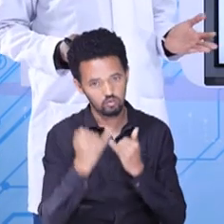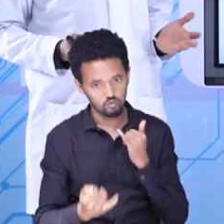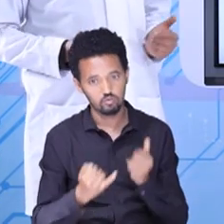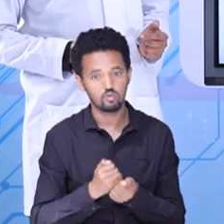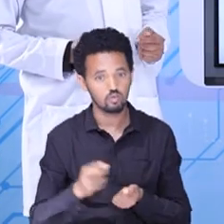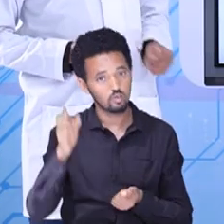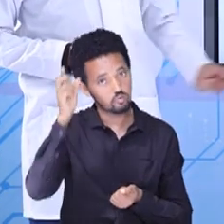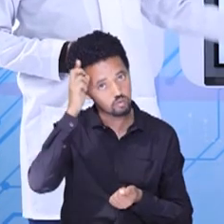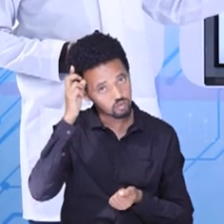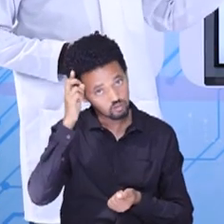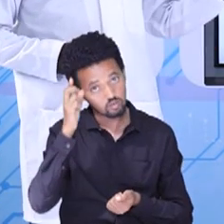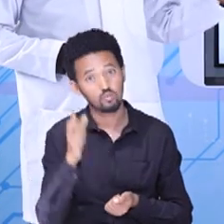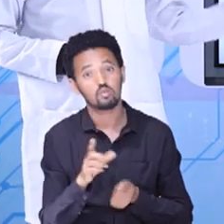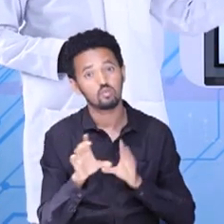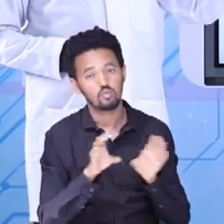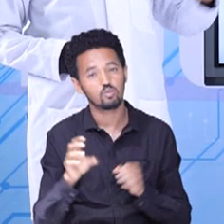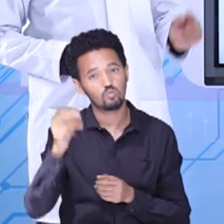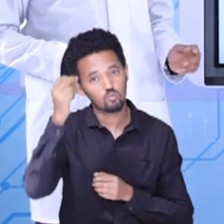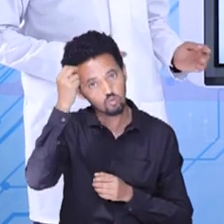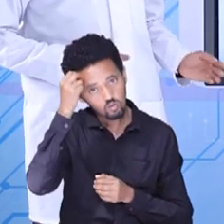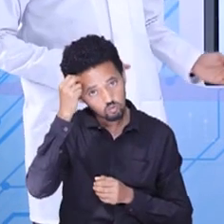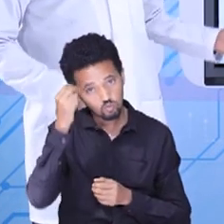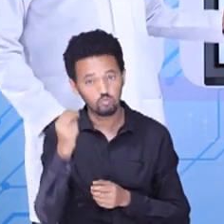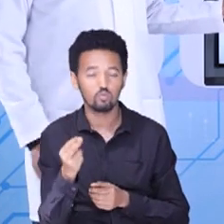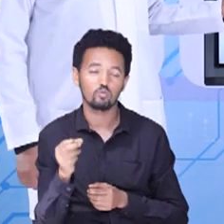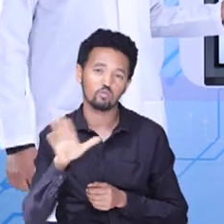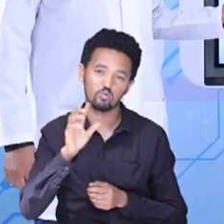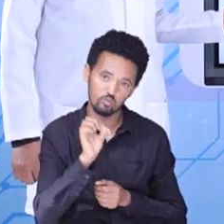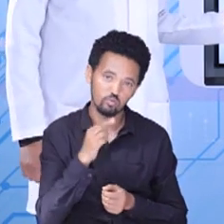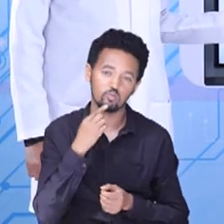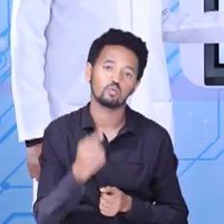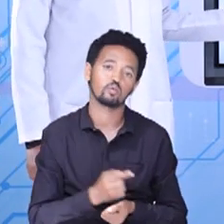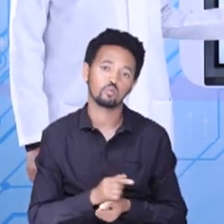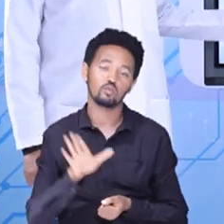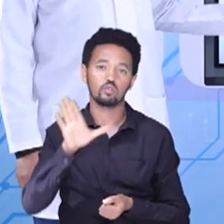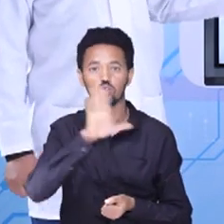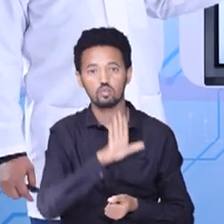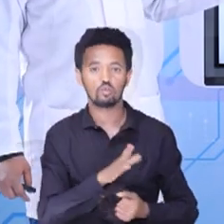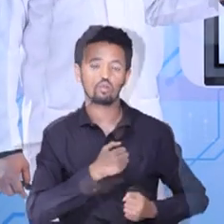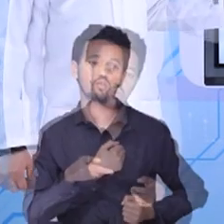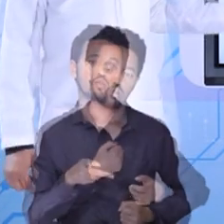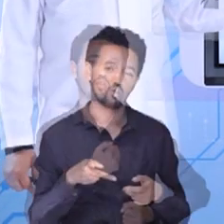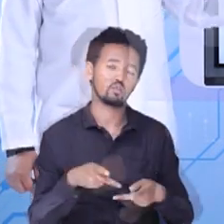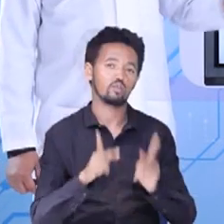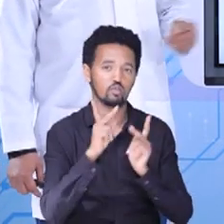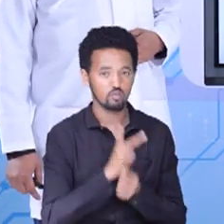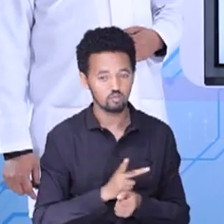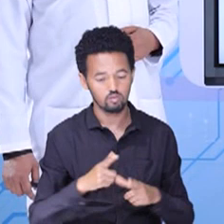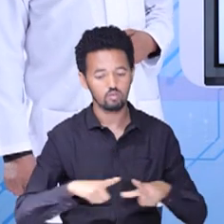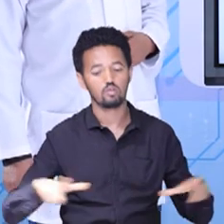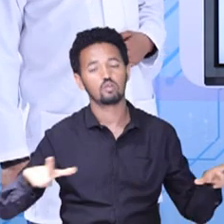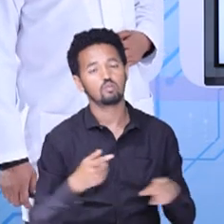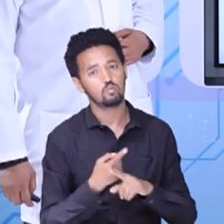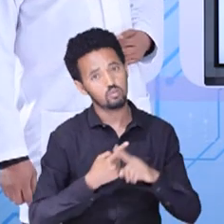Emperor Haile Selassie was Wako Gutu was given the title of Grazmach. Wako became Grazmach. He became